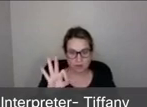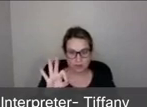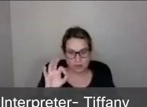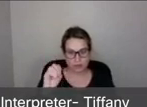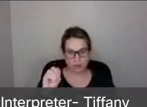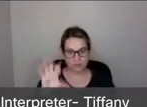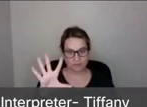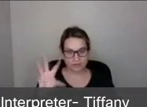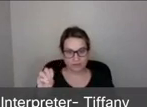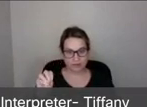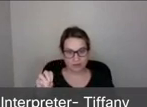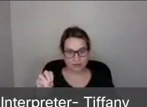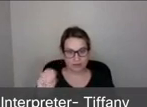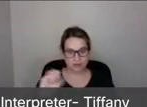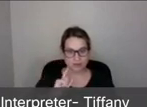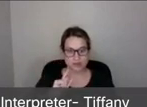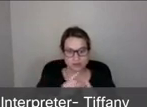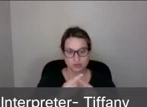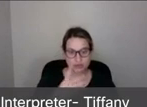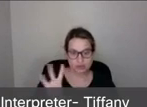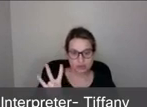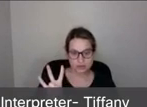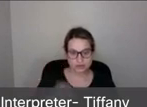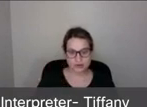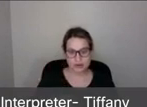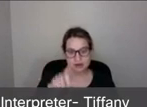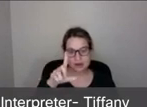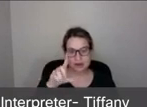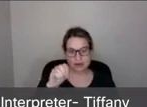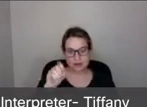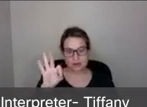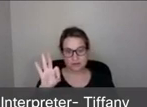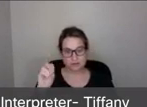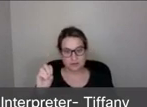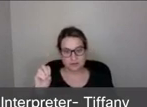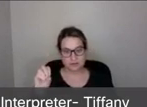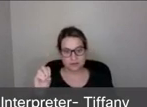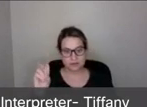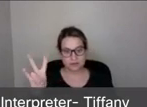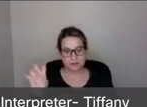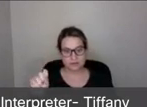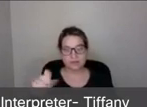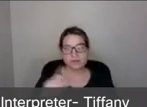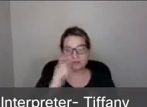LDF-050 for District 7 and LDF-051 for District 6. Thank you.